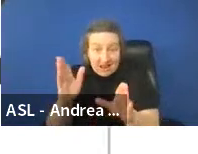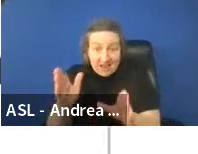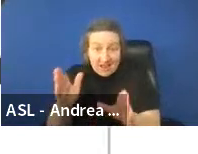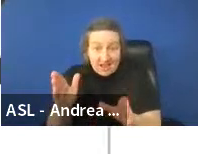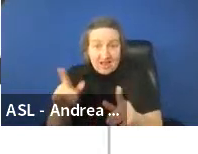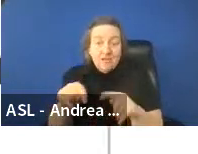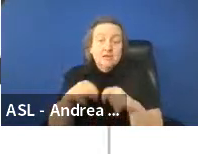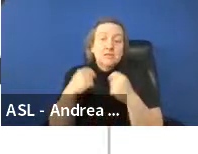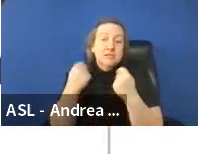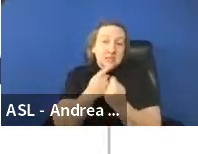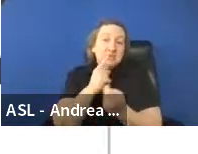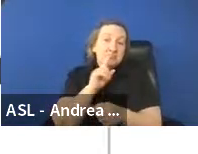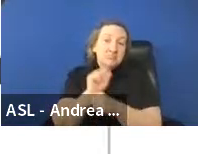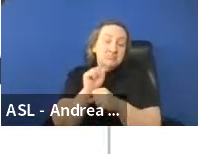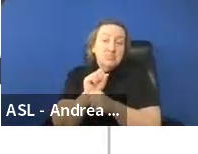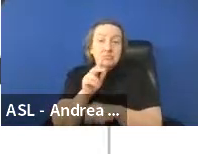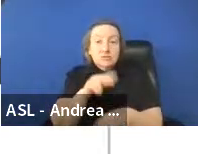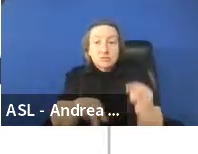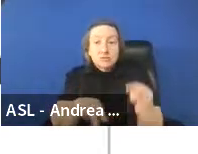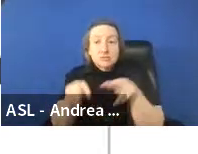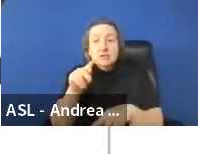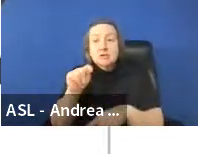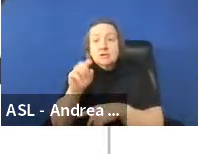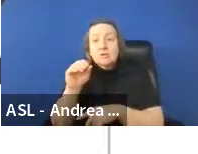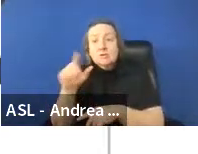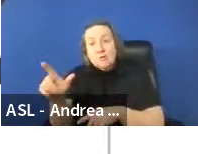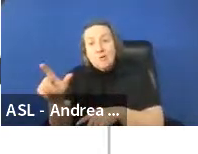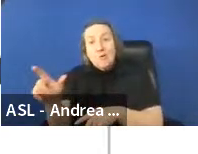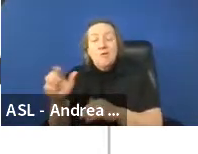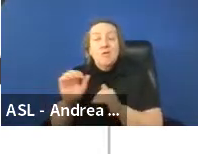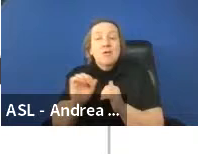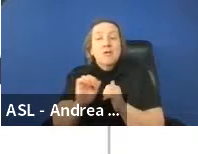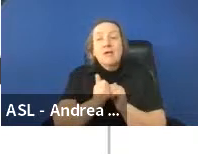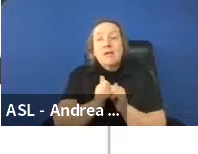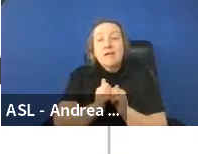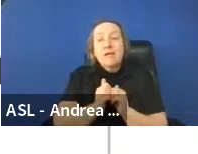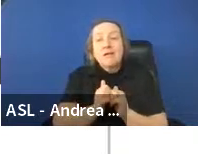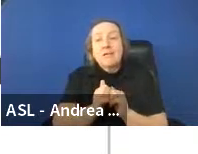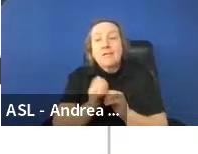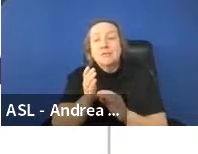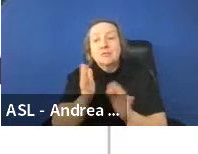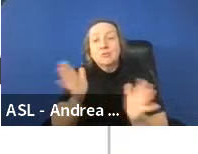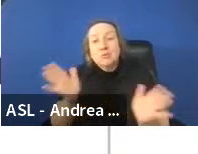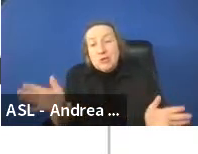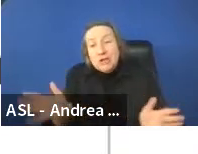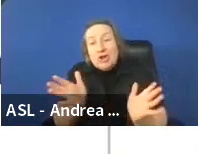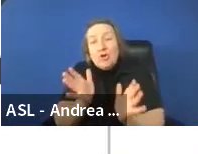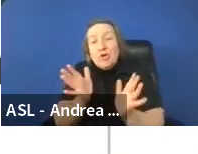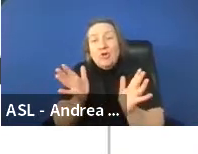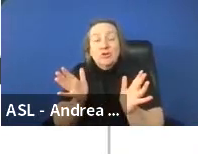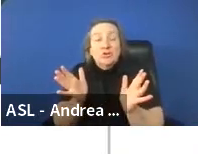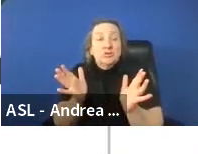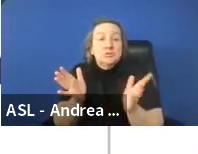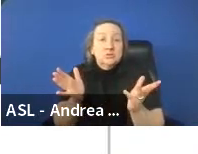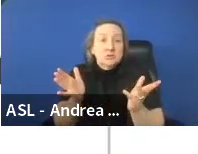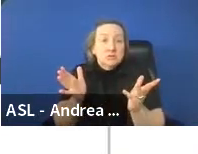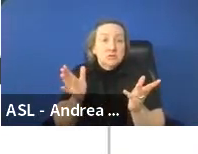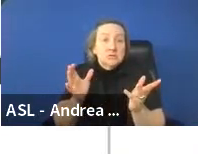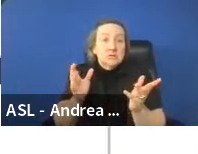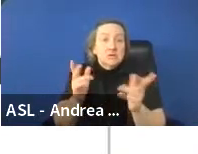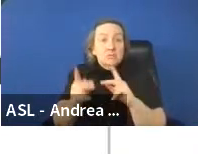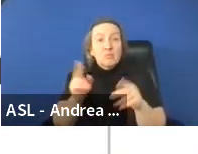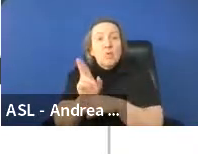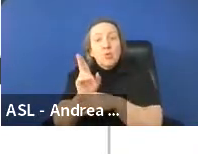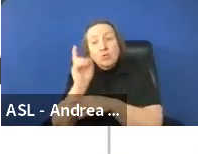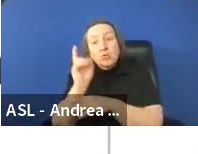is looking at tolling as a way to encourage more robust use of